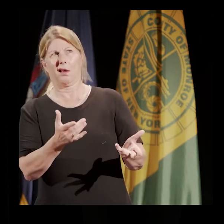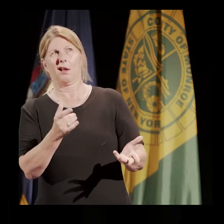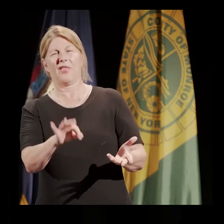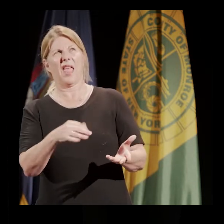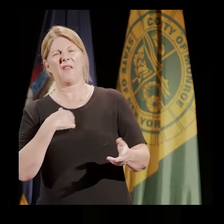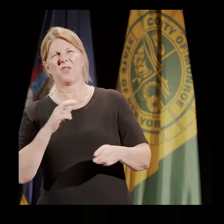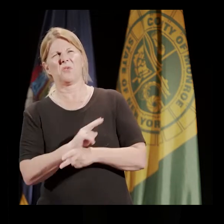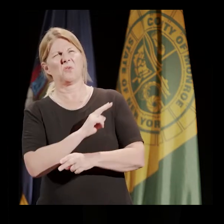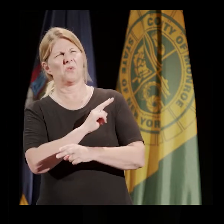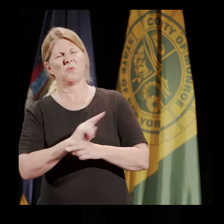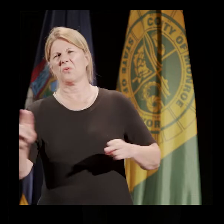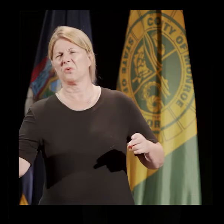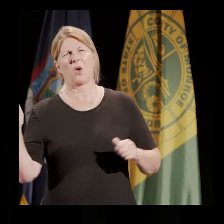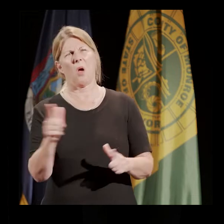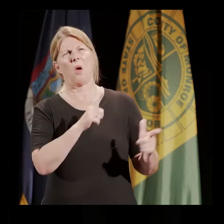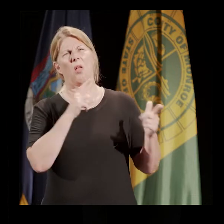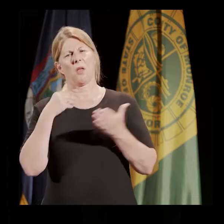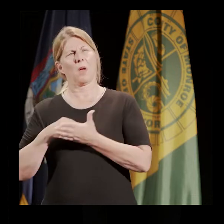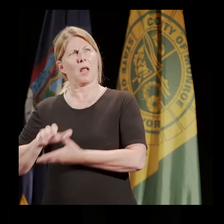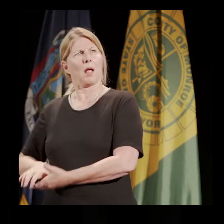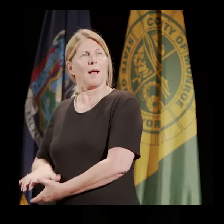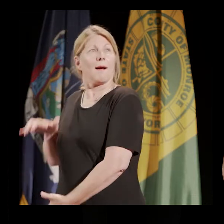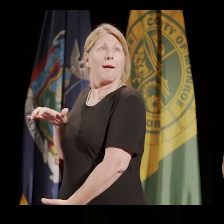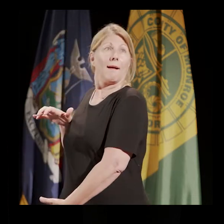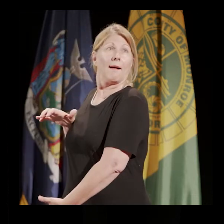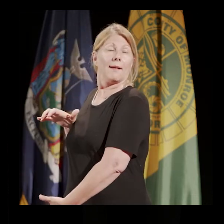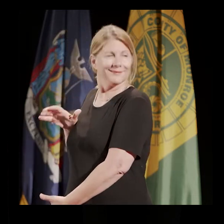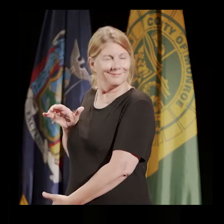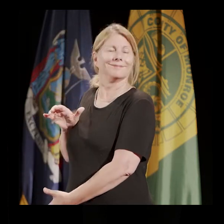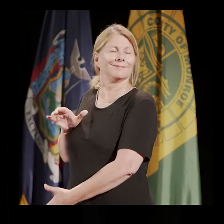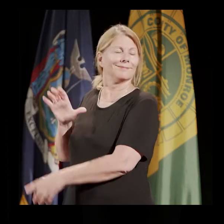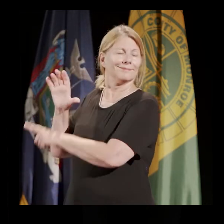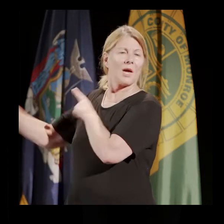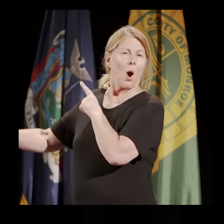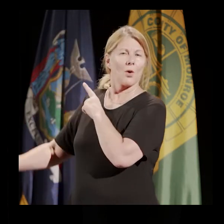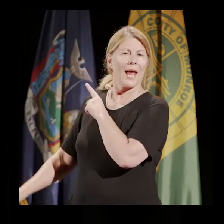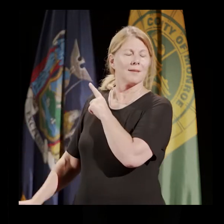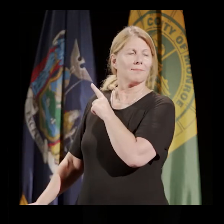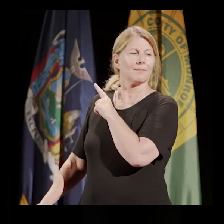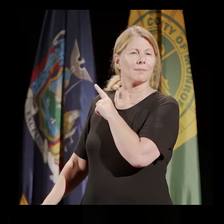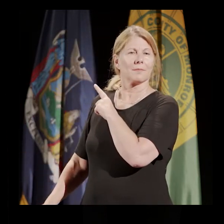every last penny out of the property, they walk away from it.